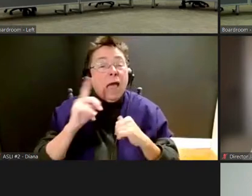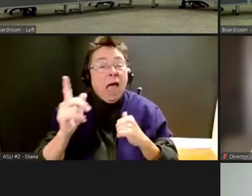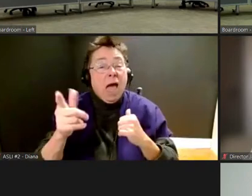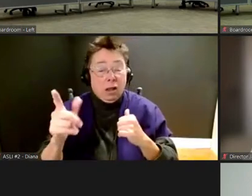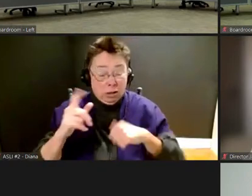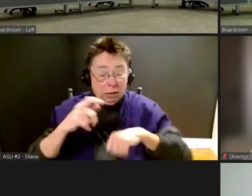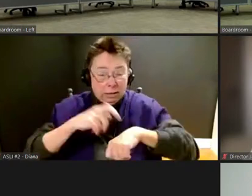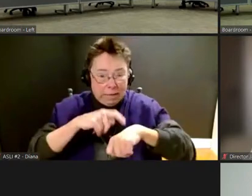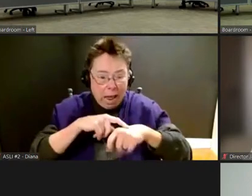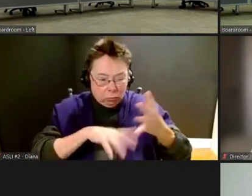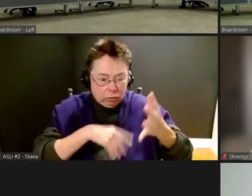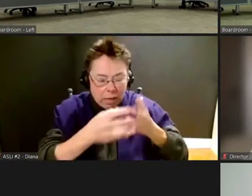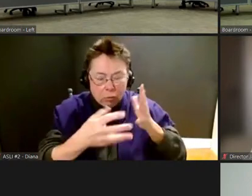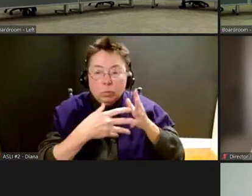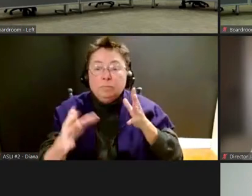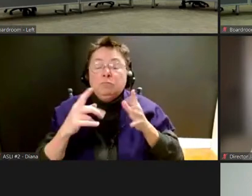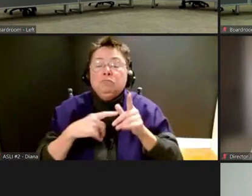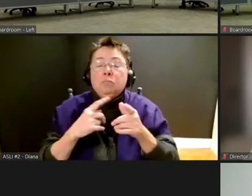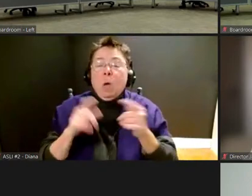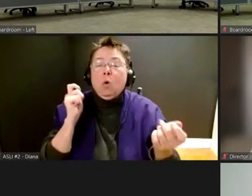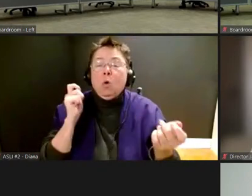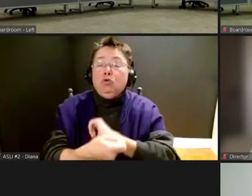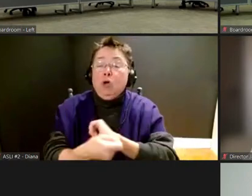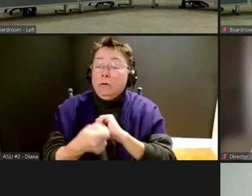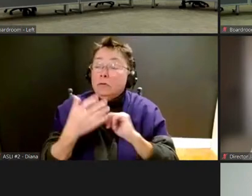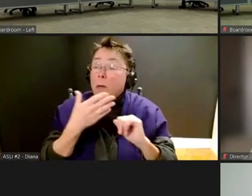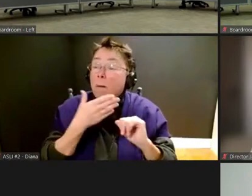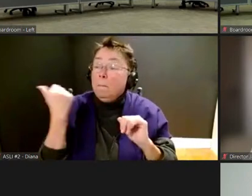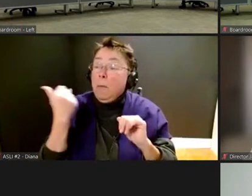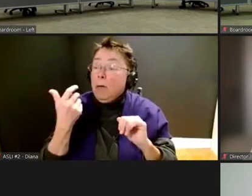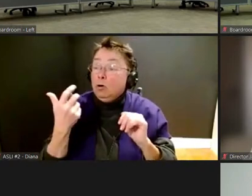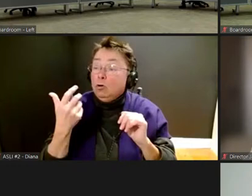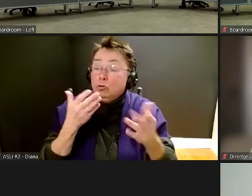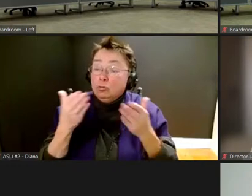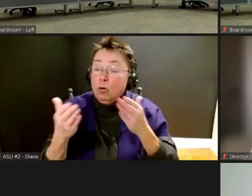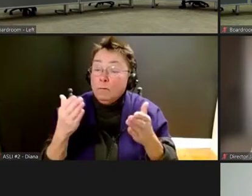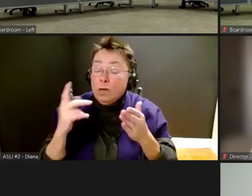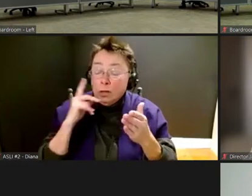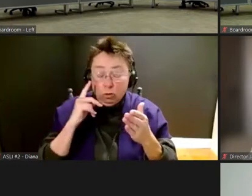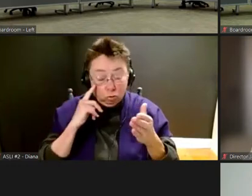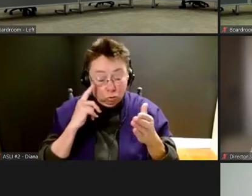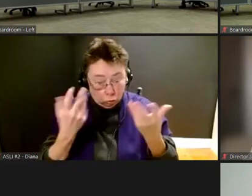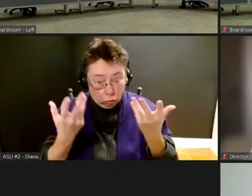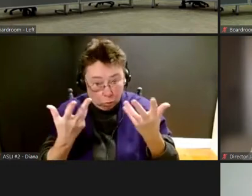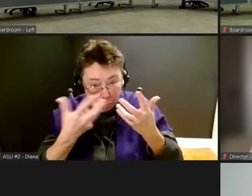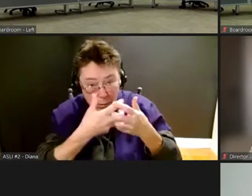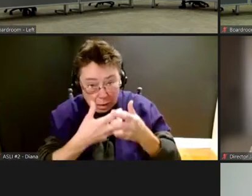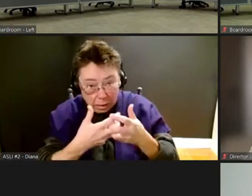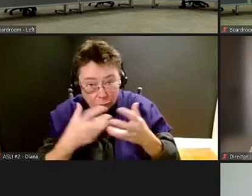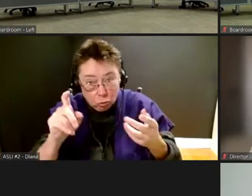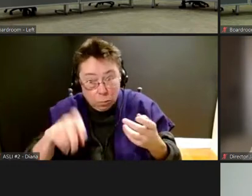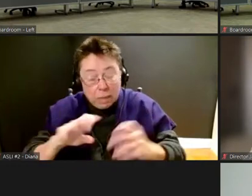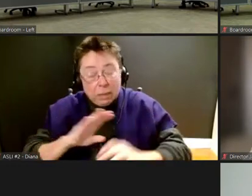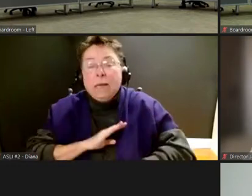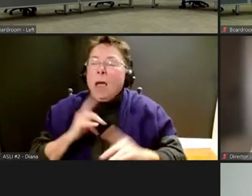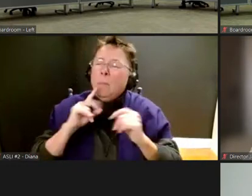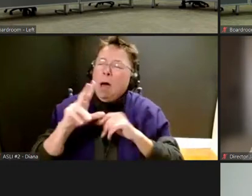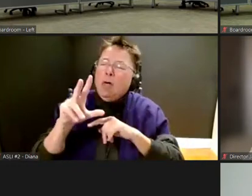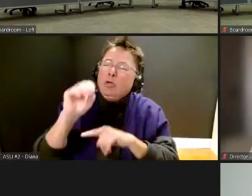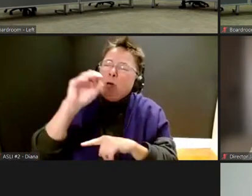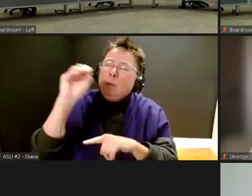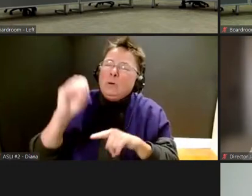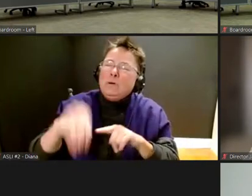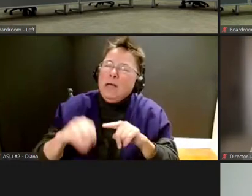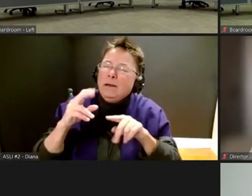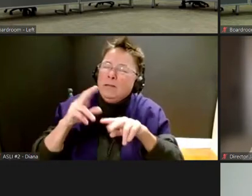promised to, quote, adjust scheduled service to better align with available workforce, end quote. However, about 30% of scheduled trains continue to be